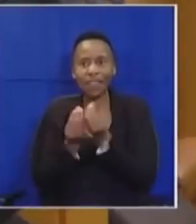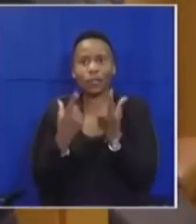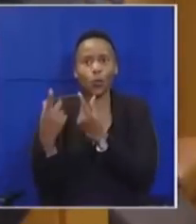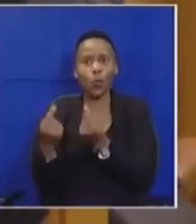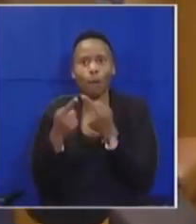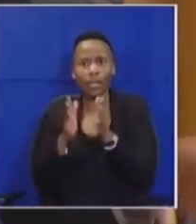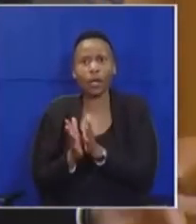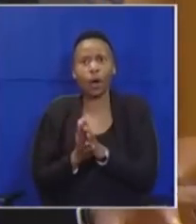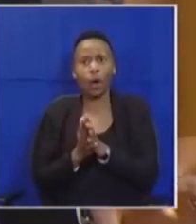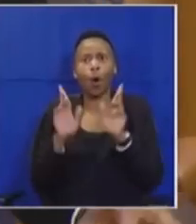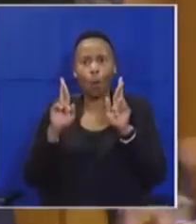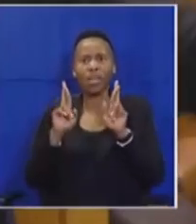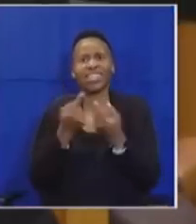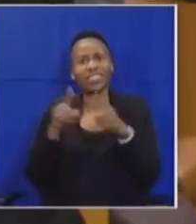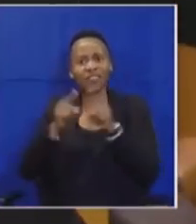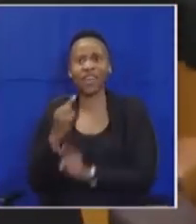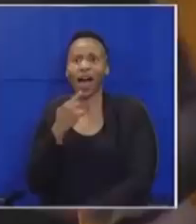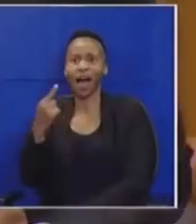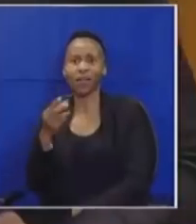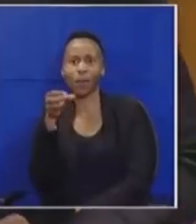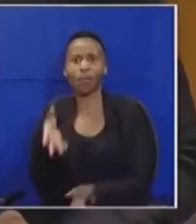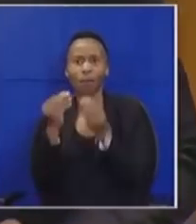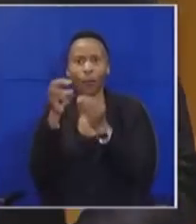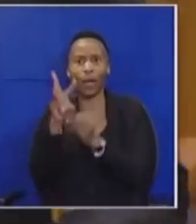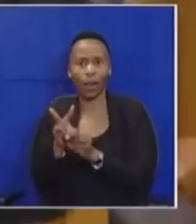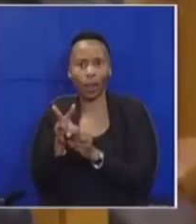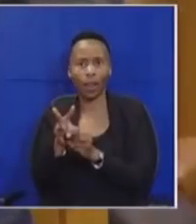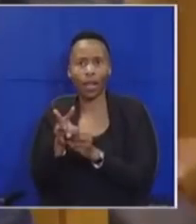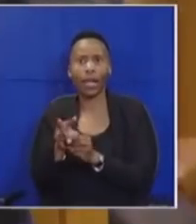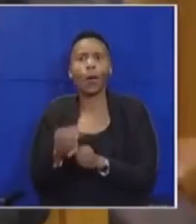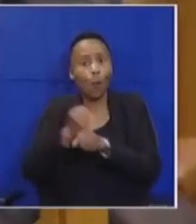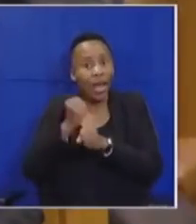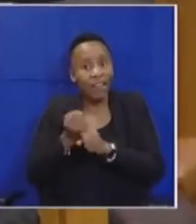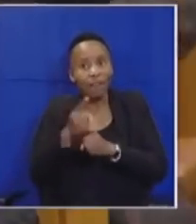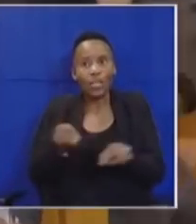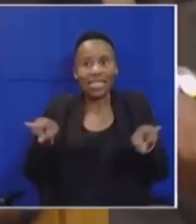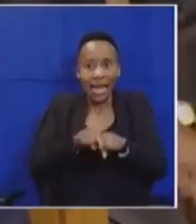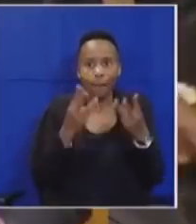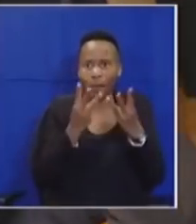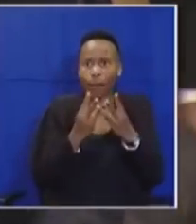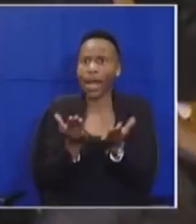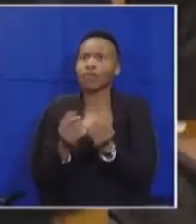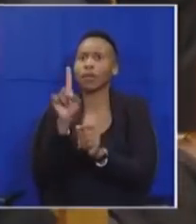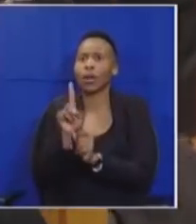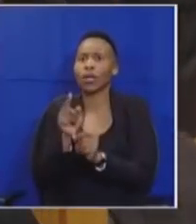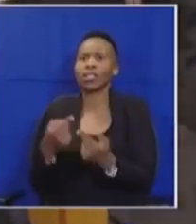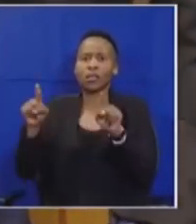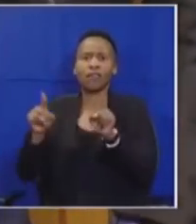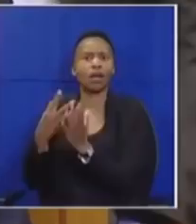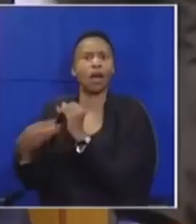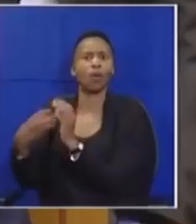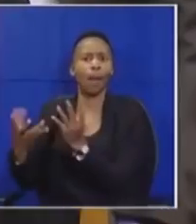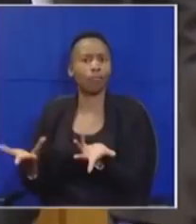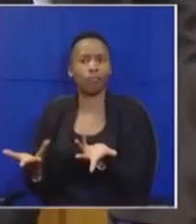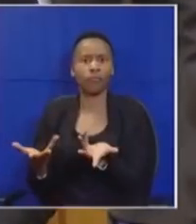or keeping the same people and hoping for a different outcome. Here is my challenge. In your cabinet, you've